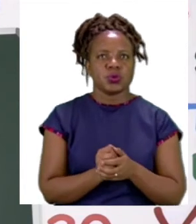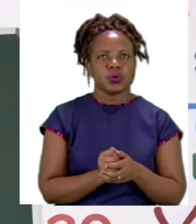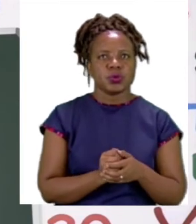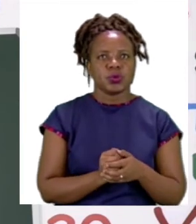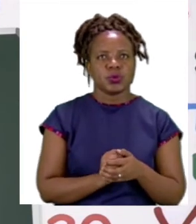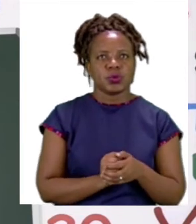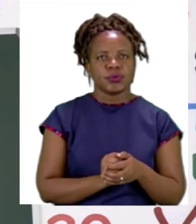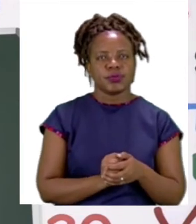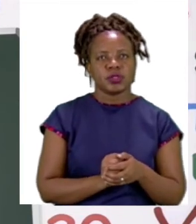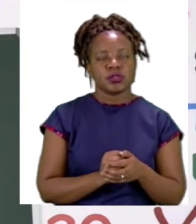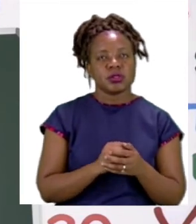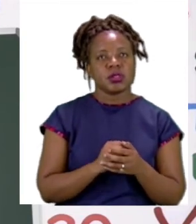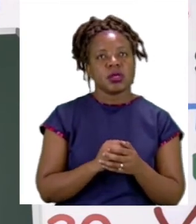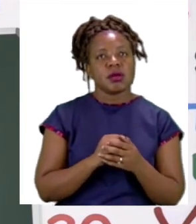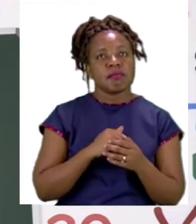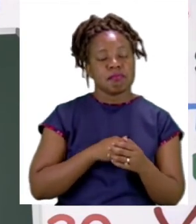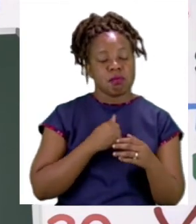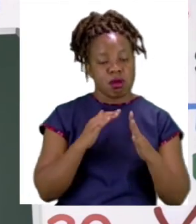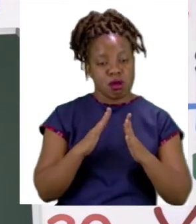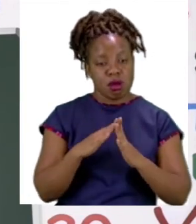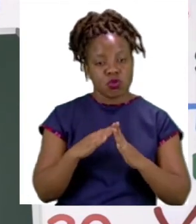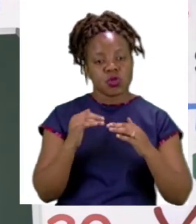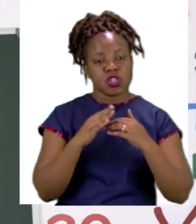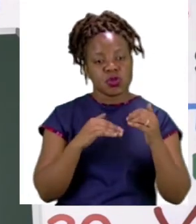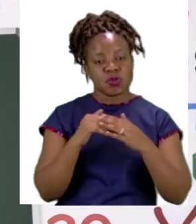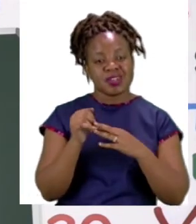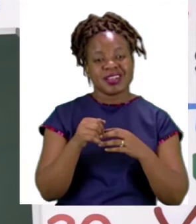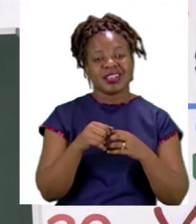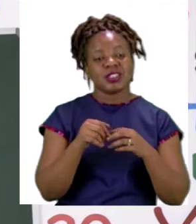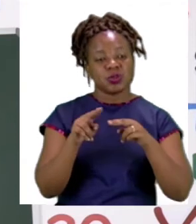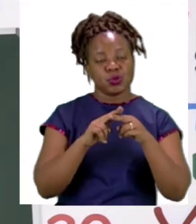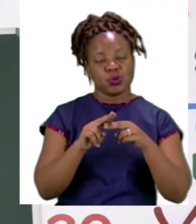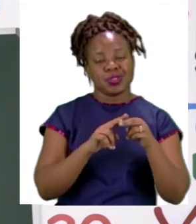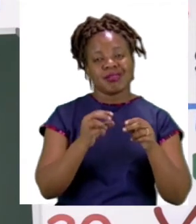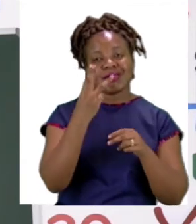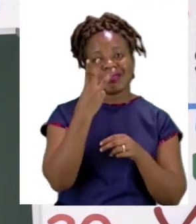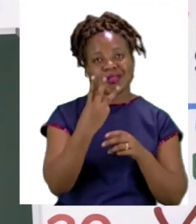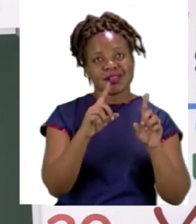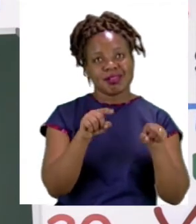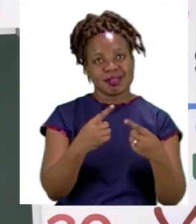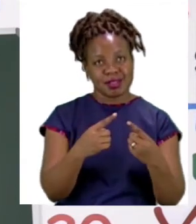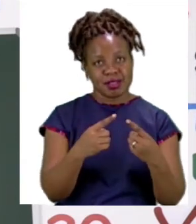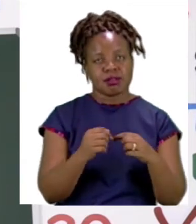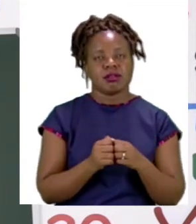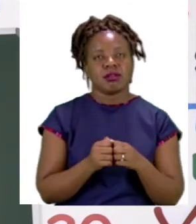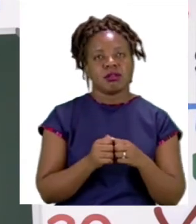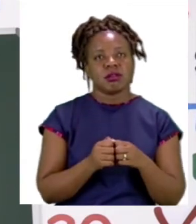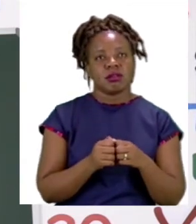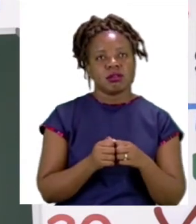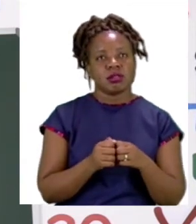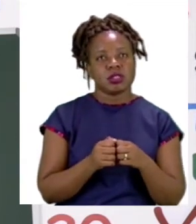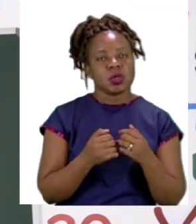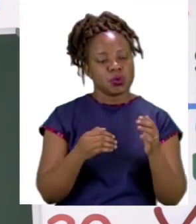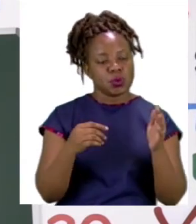house is built out of. So I have bricks, and because I'm going to put something else to list, instead of the full